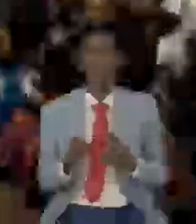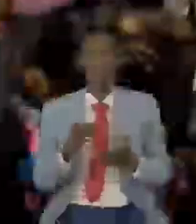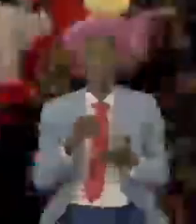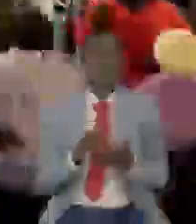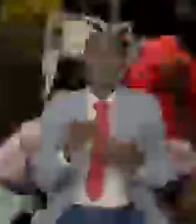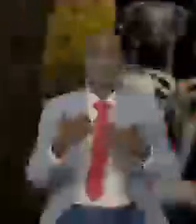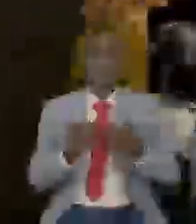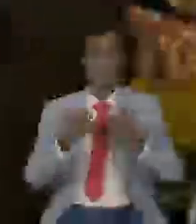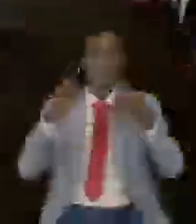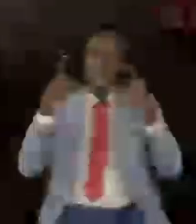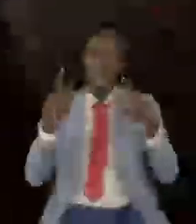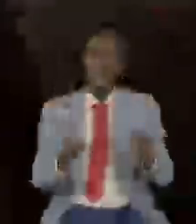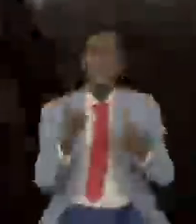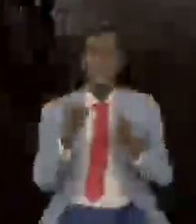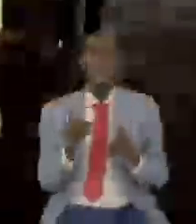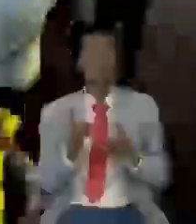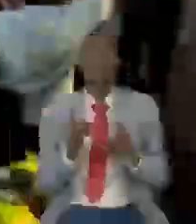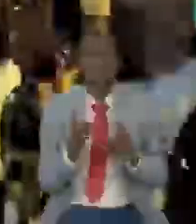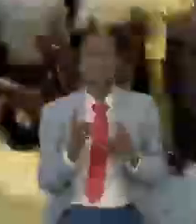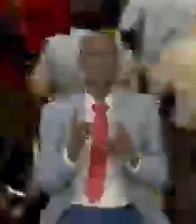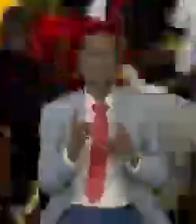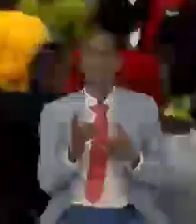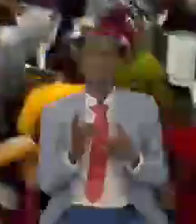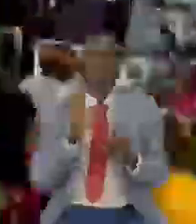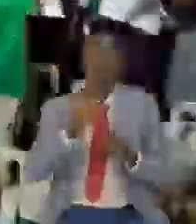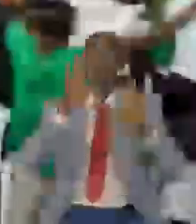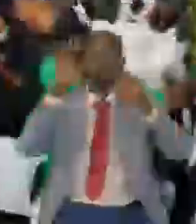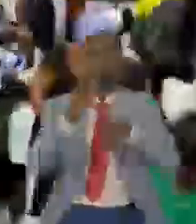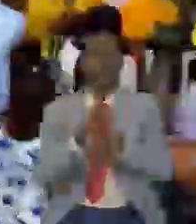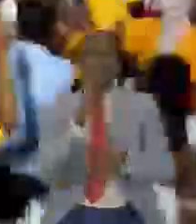Your miracle is right there with you. Put your hands together.